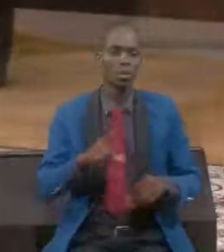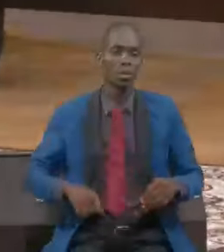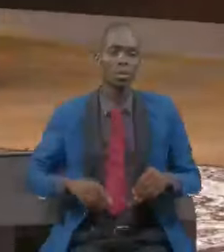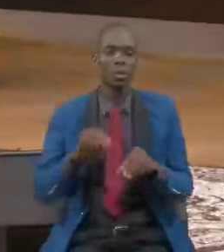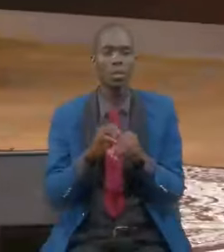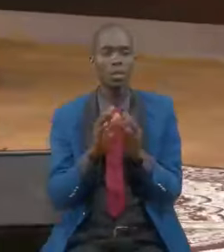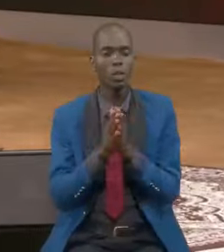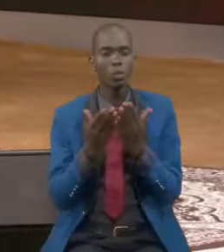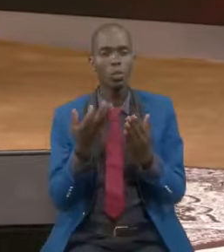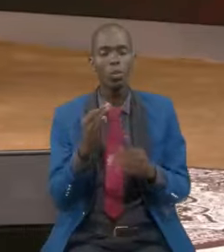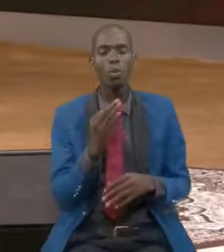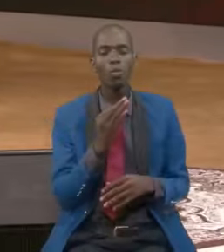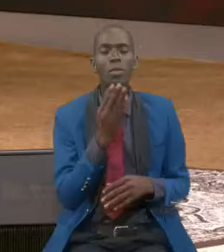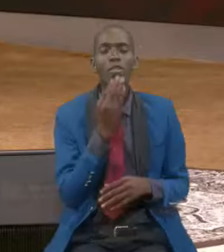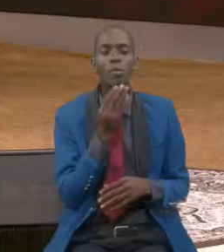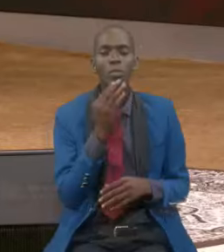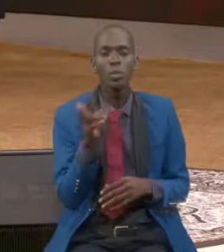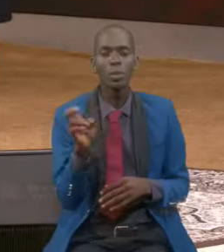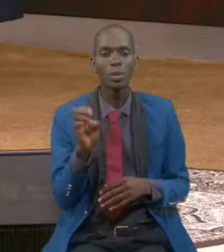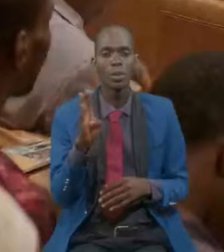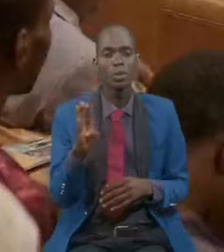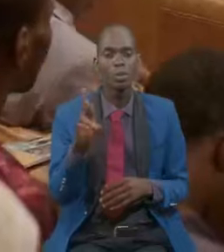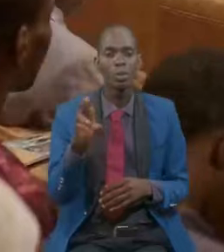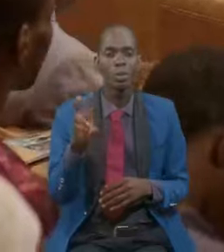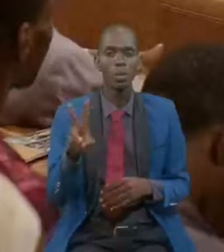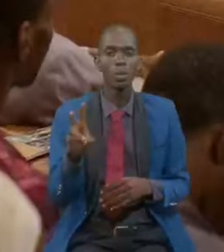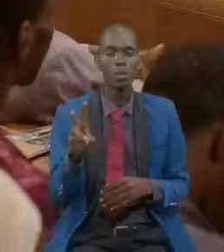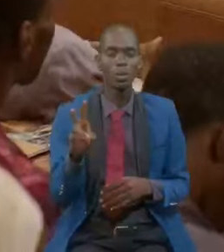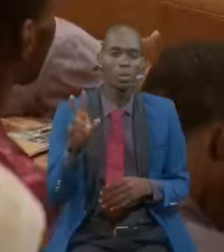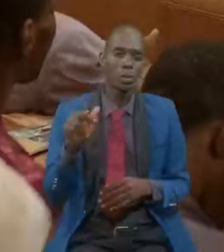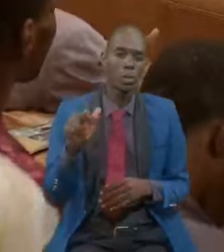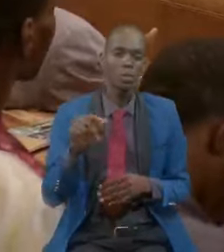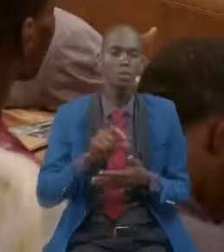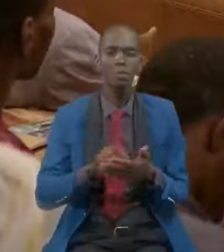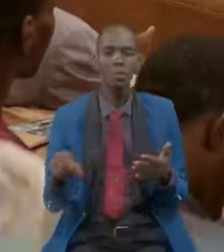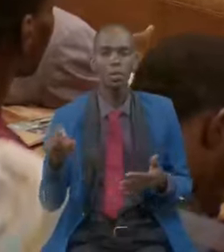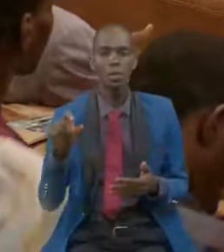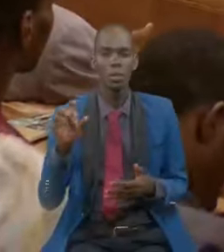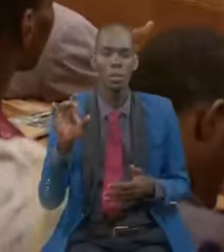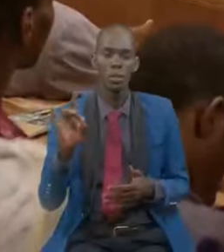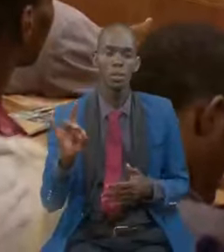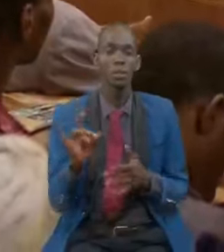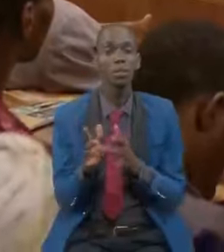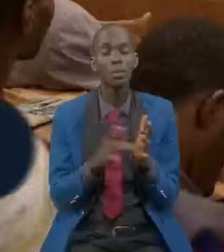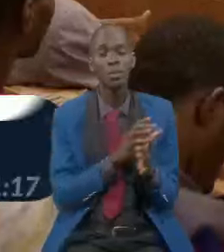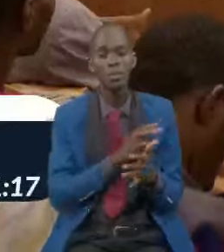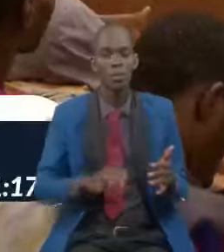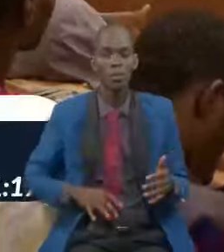chapter 13, we're looking at verse 8. Jesus Christ, the